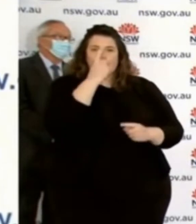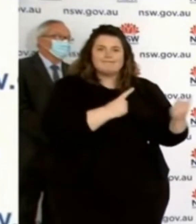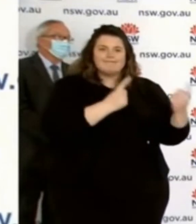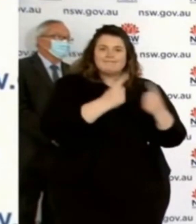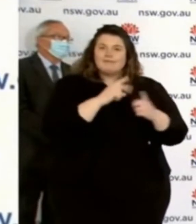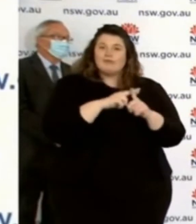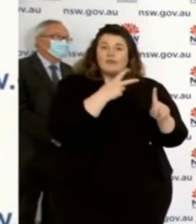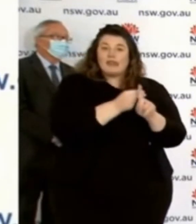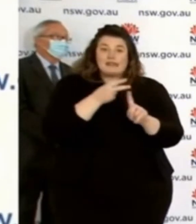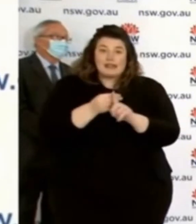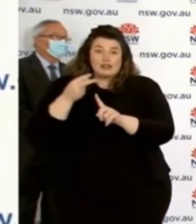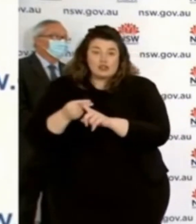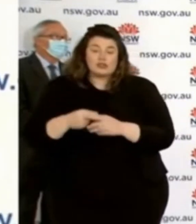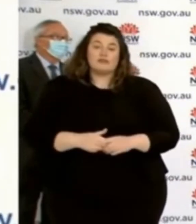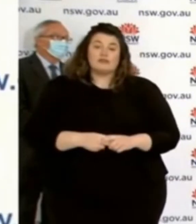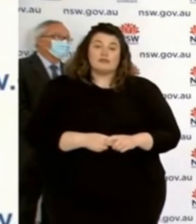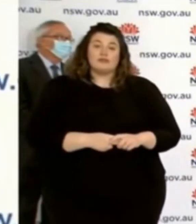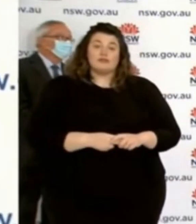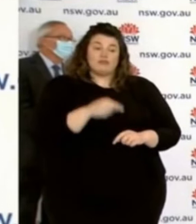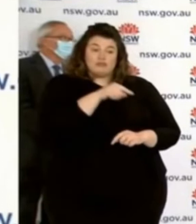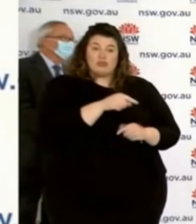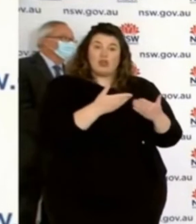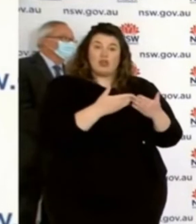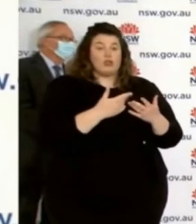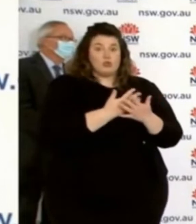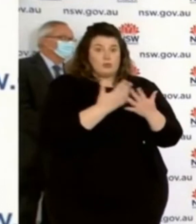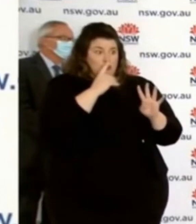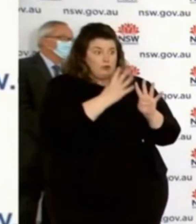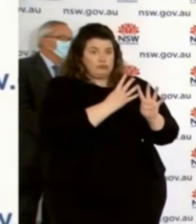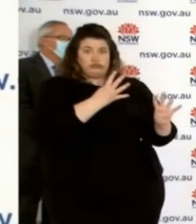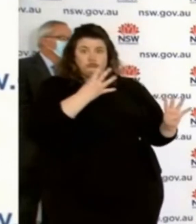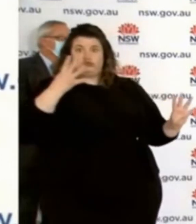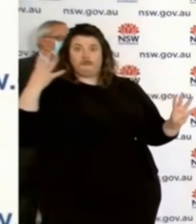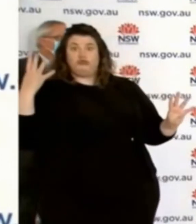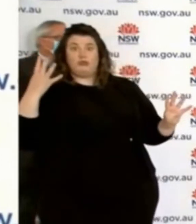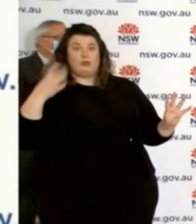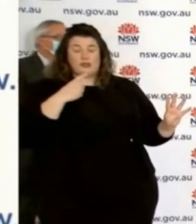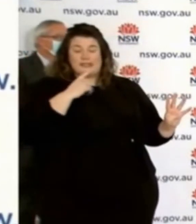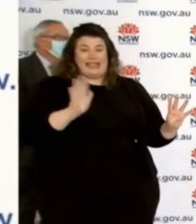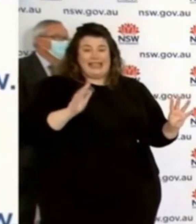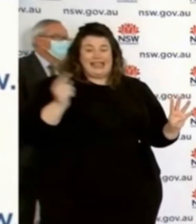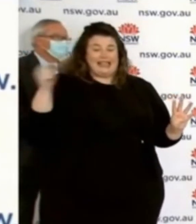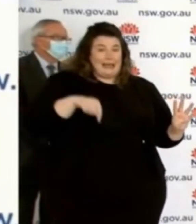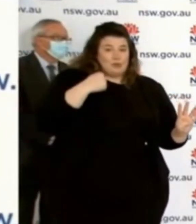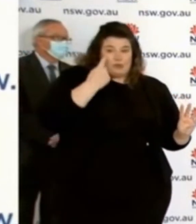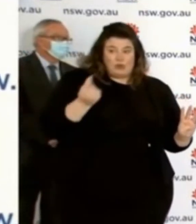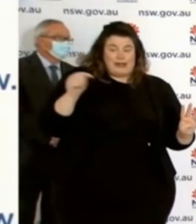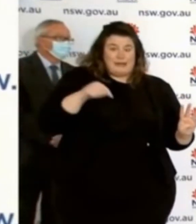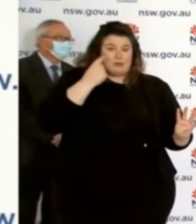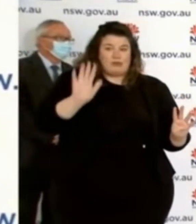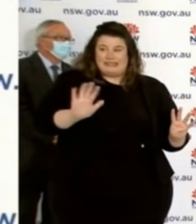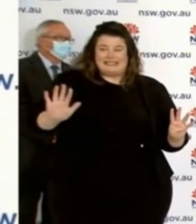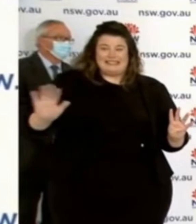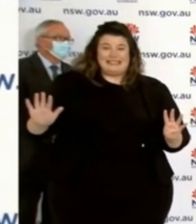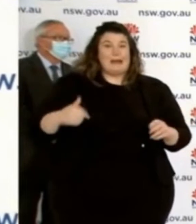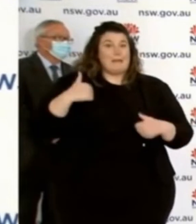and they've been vaccinated. Yesterday, the walk-in clinic was overwhelmed. We had to actually start turning people away, and that's great news in a way,